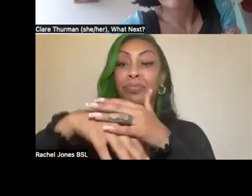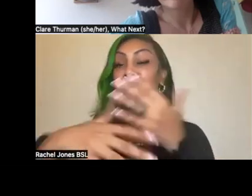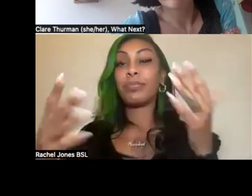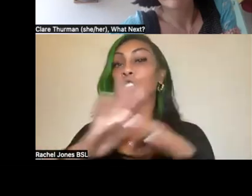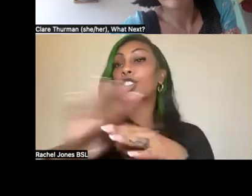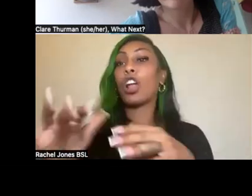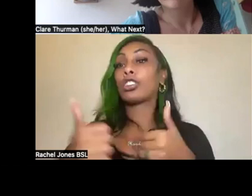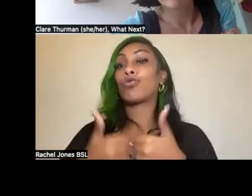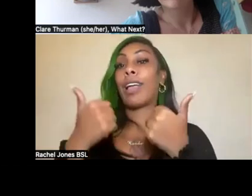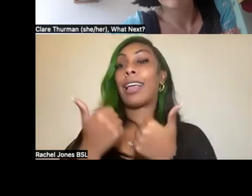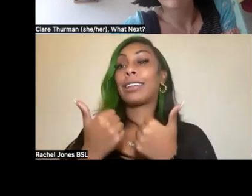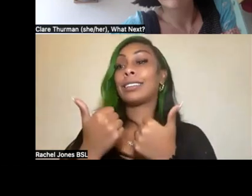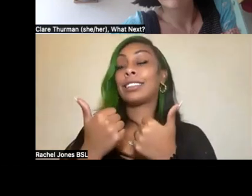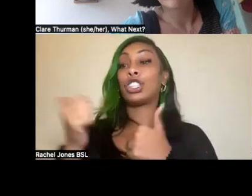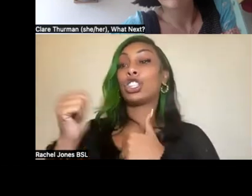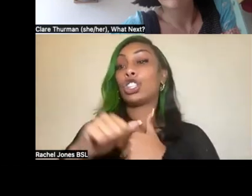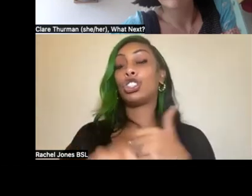great as it should be.